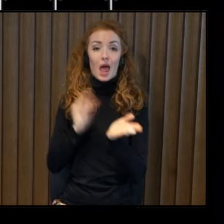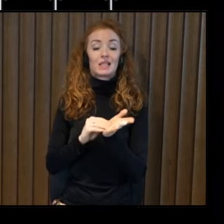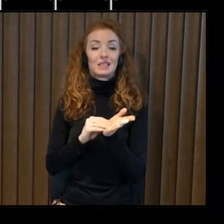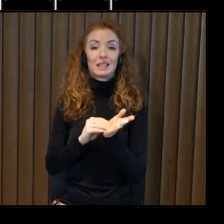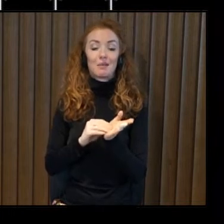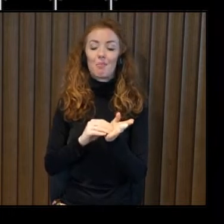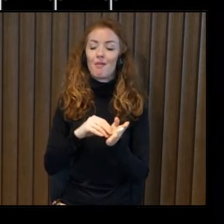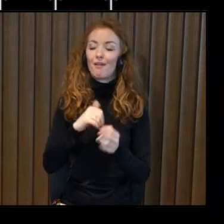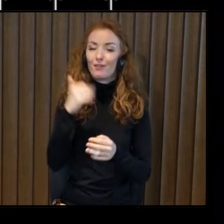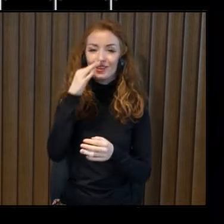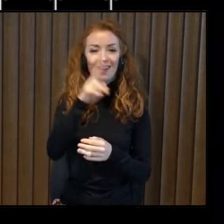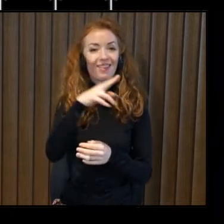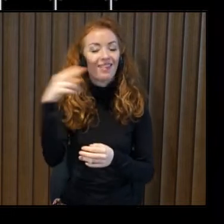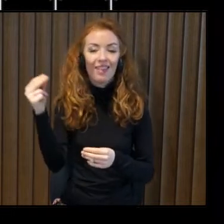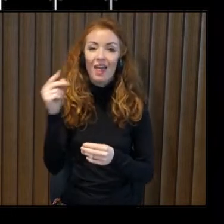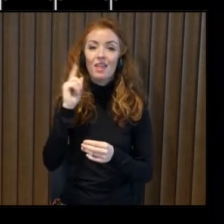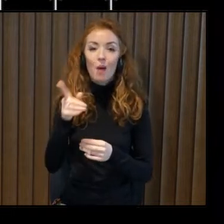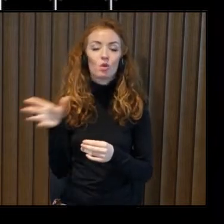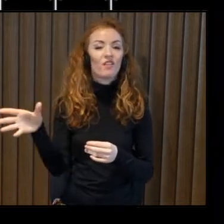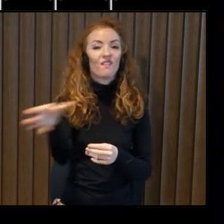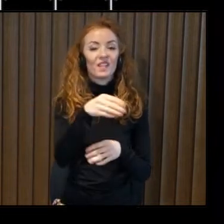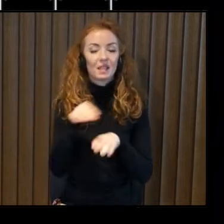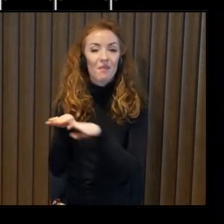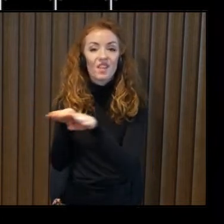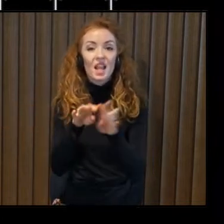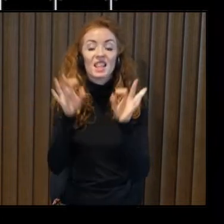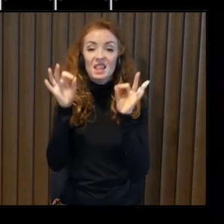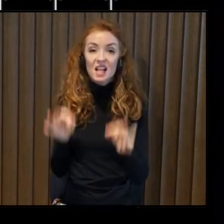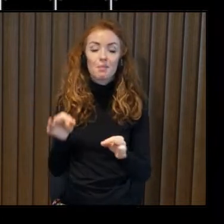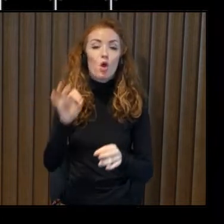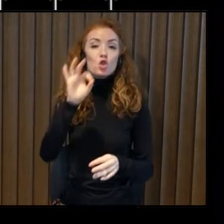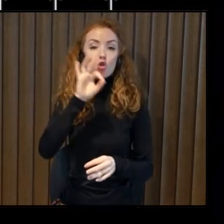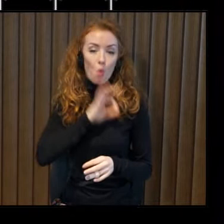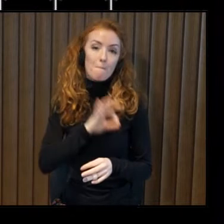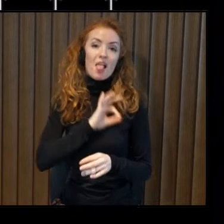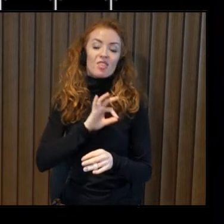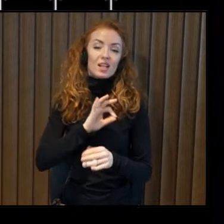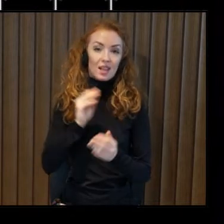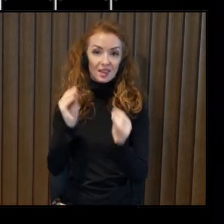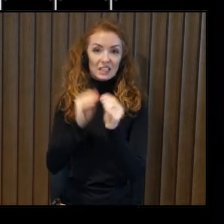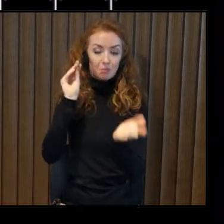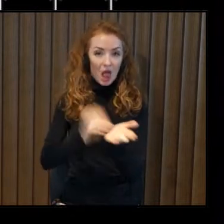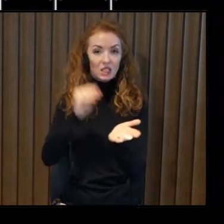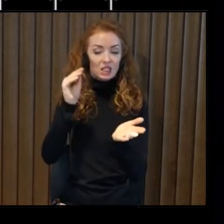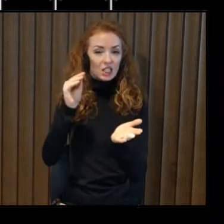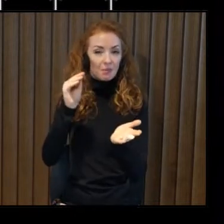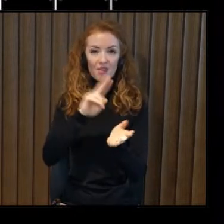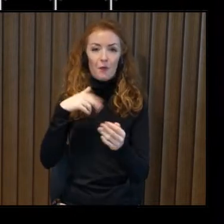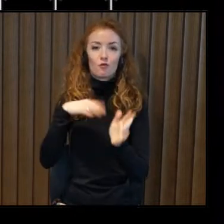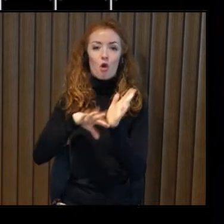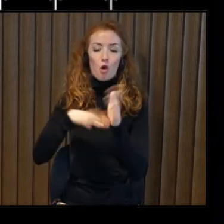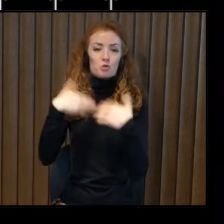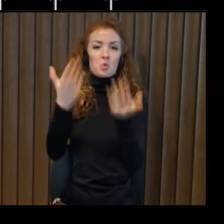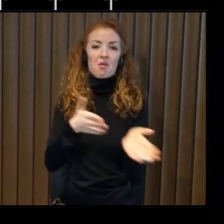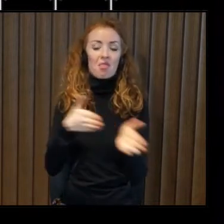we have is that people are born into different positions of privilege and disadvantage. And those that are disadvantaged